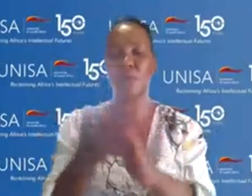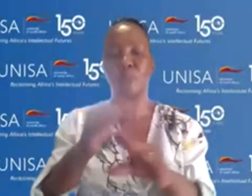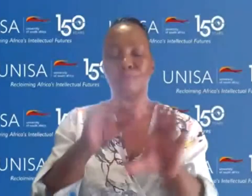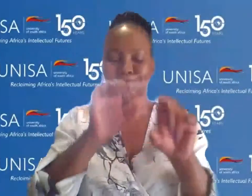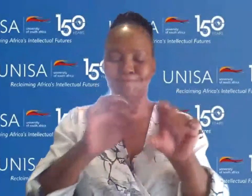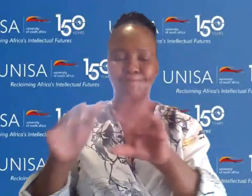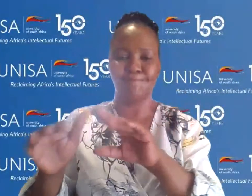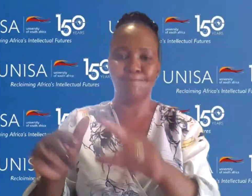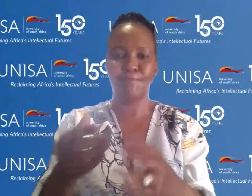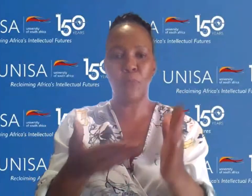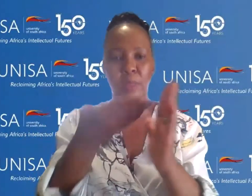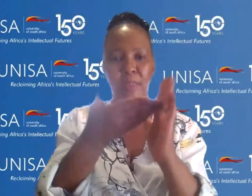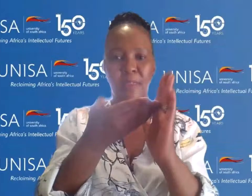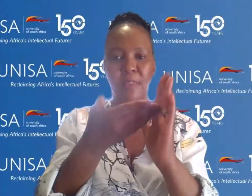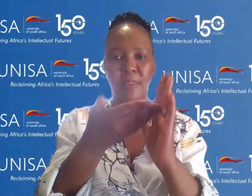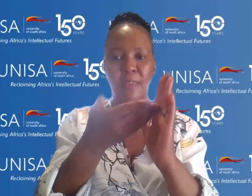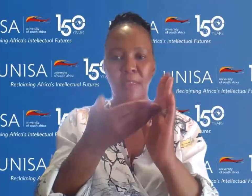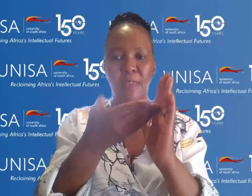here.